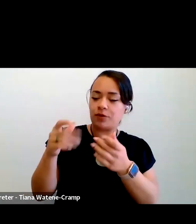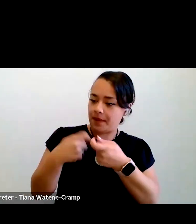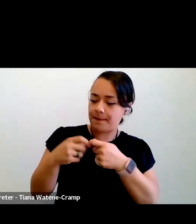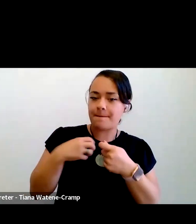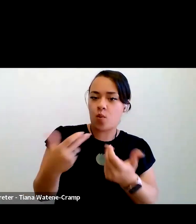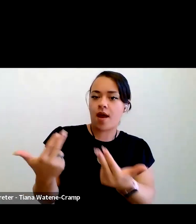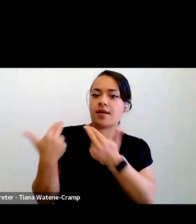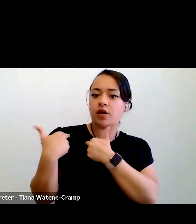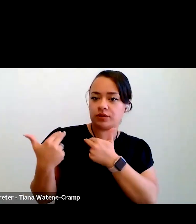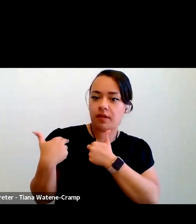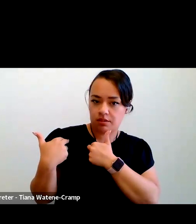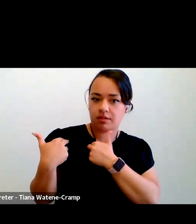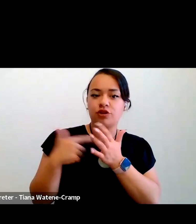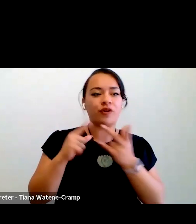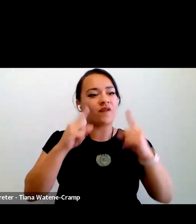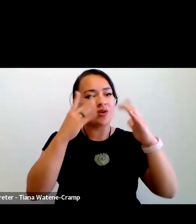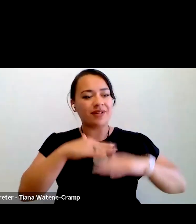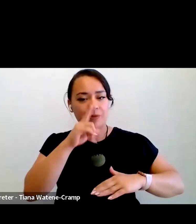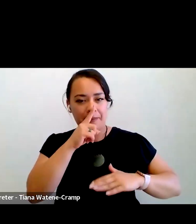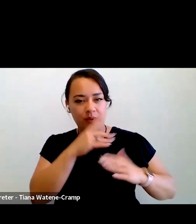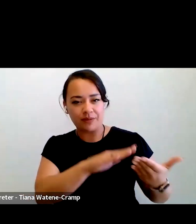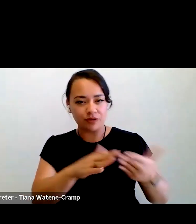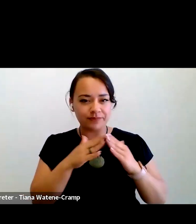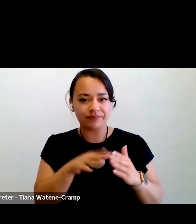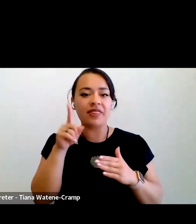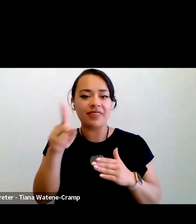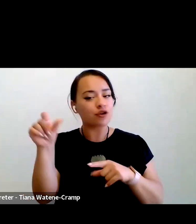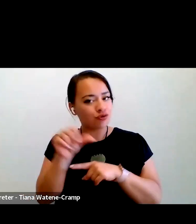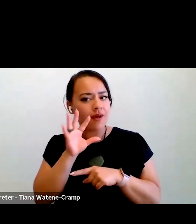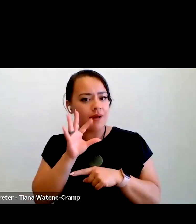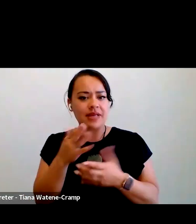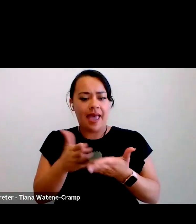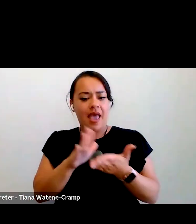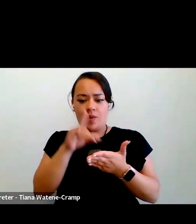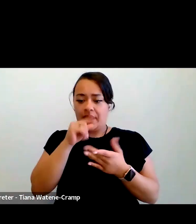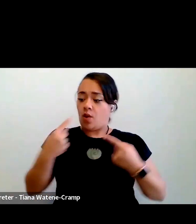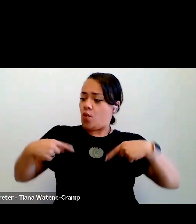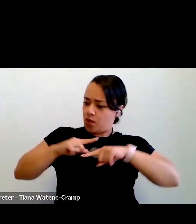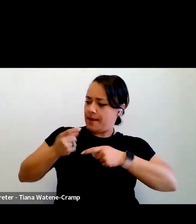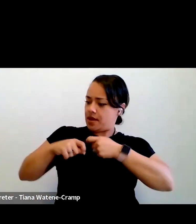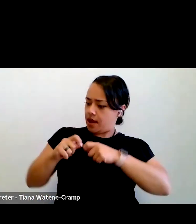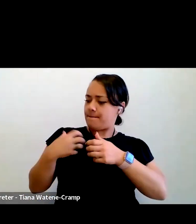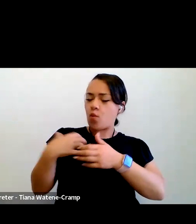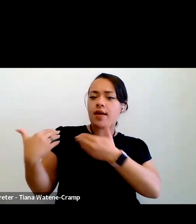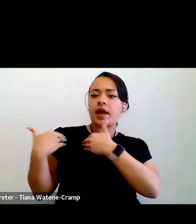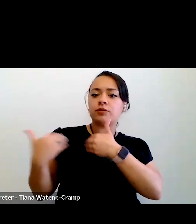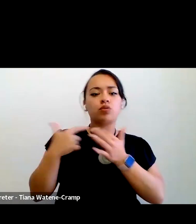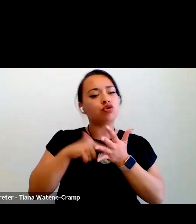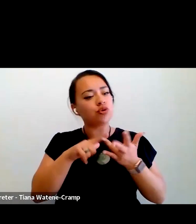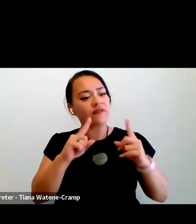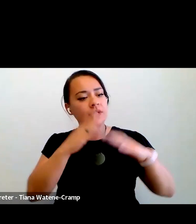First Nations people and communities. They'll be asking, how can we or this organisation be accountable to First Nations people? So instead